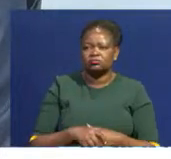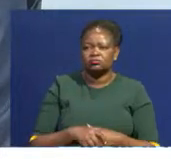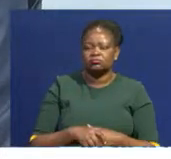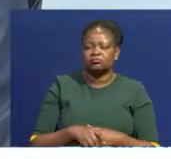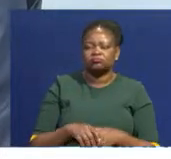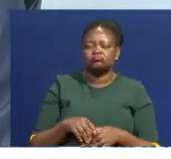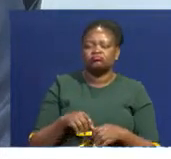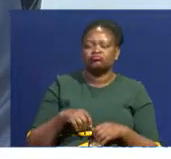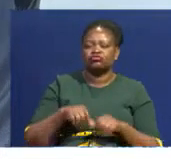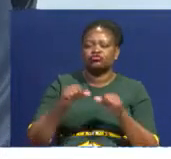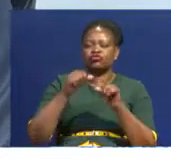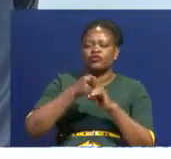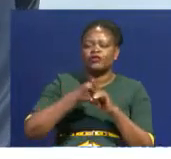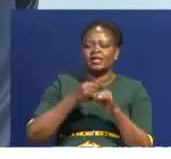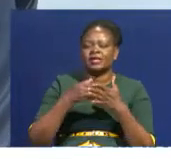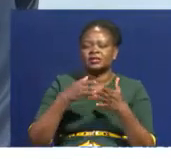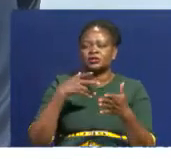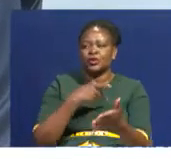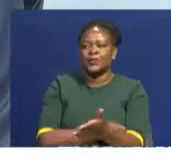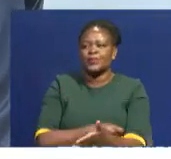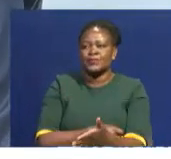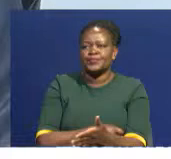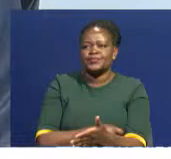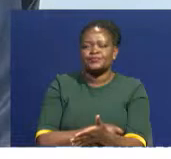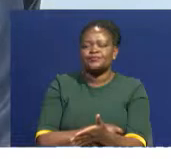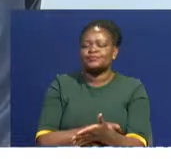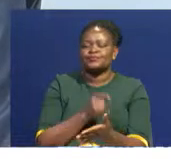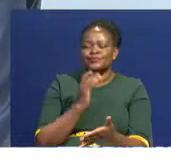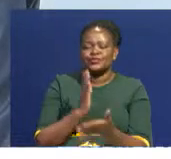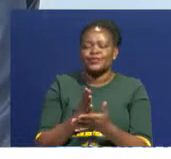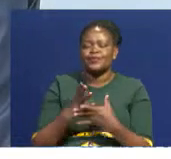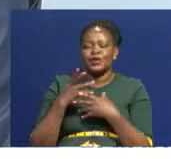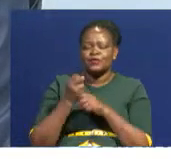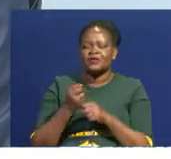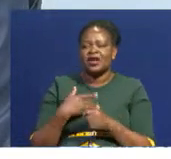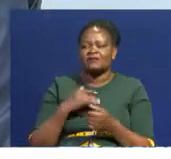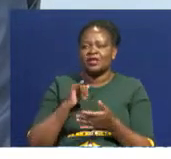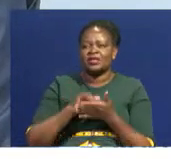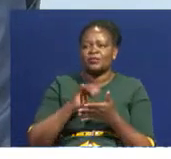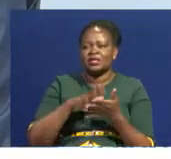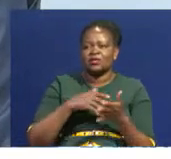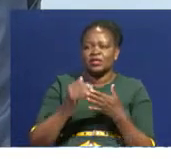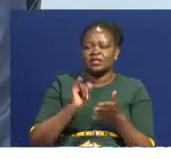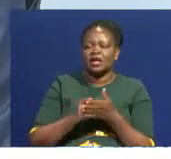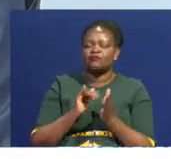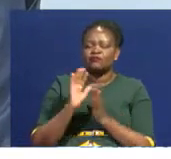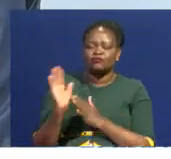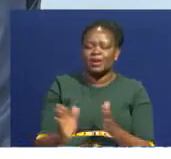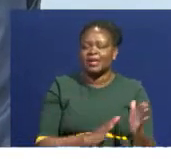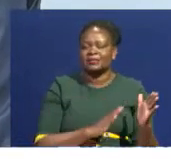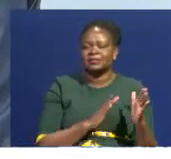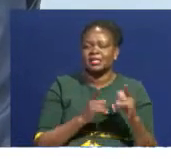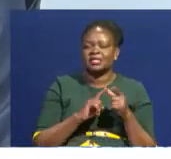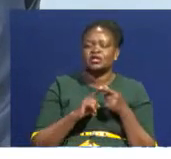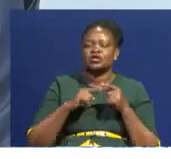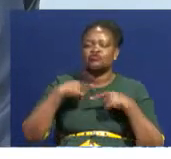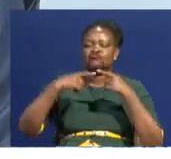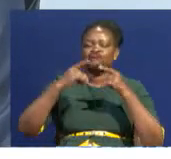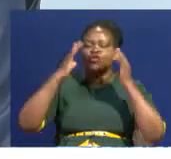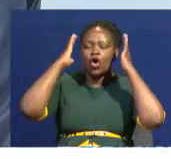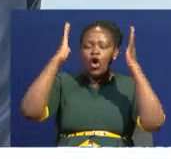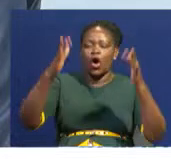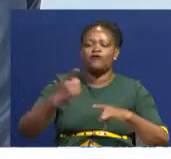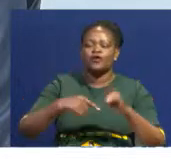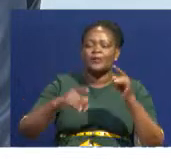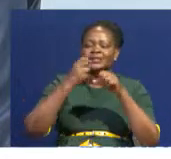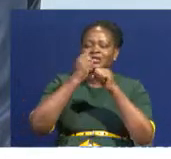doping. The battle is far from over, but I'm confident that with the structures that have been put in place, the ongoing commitment